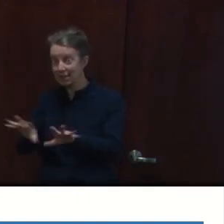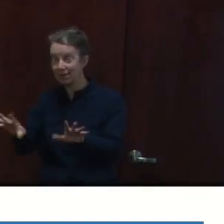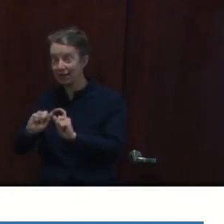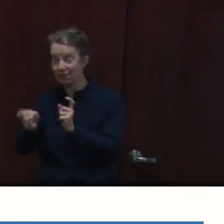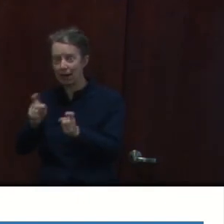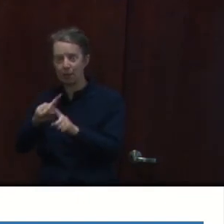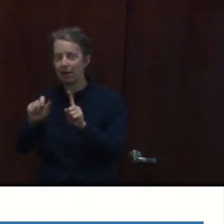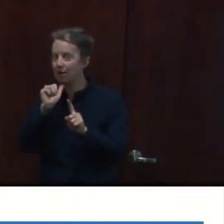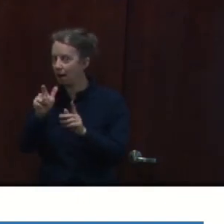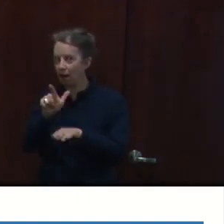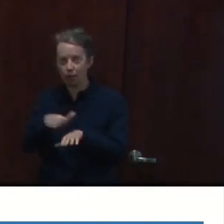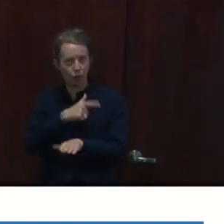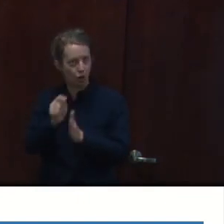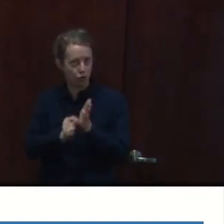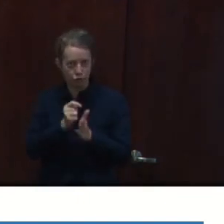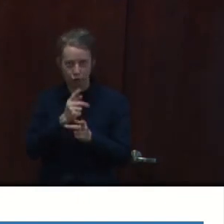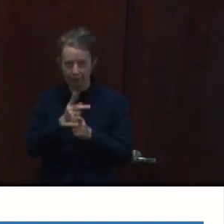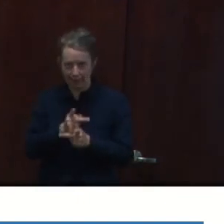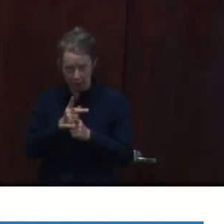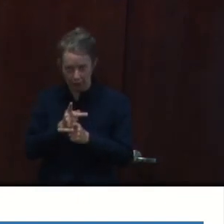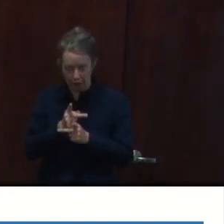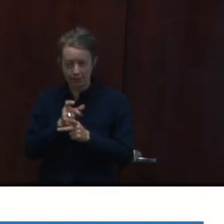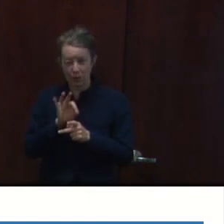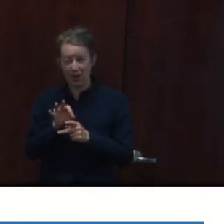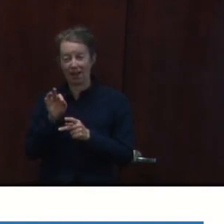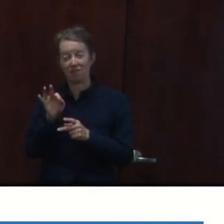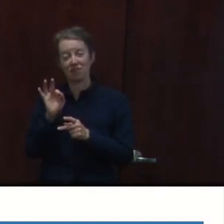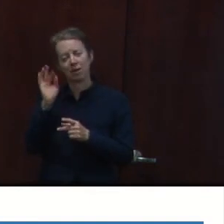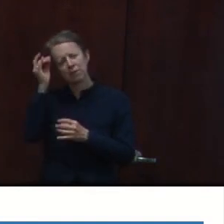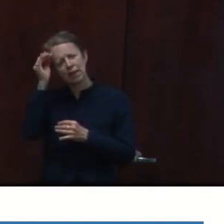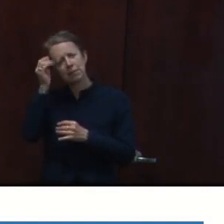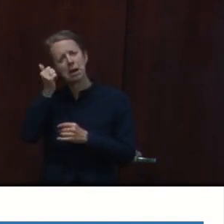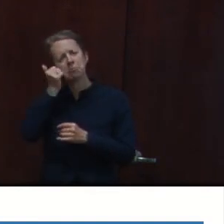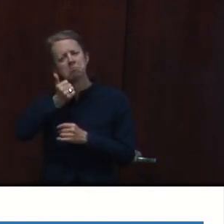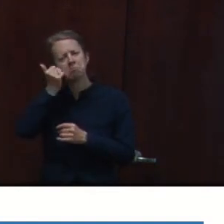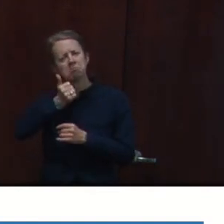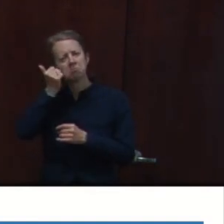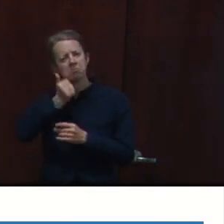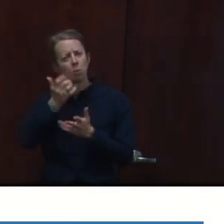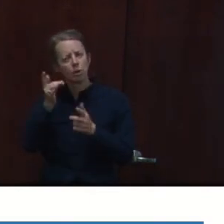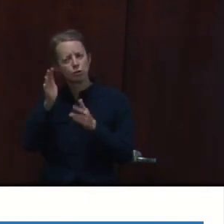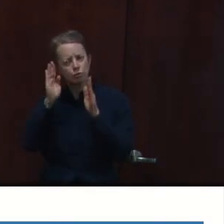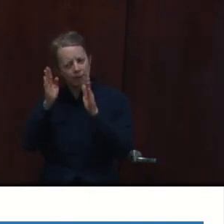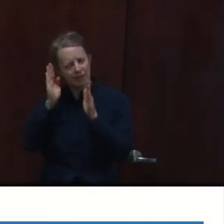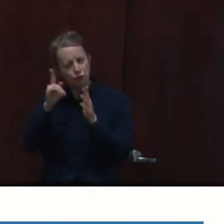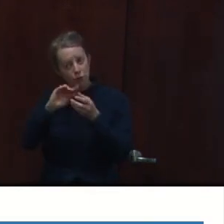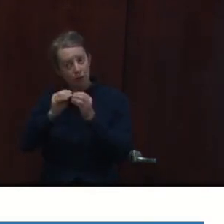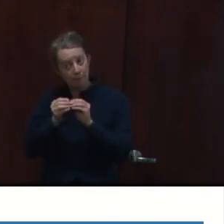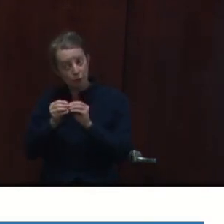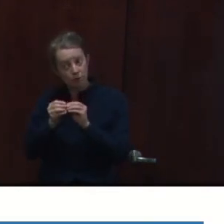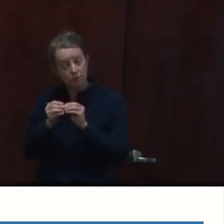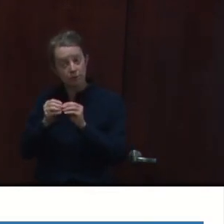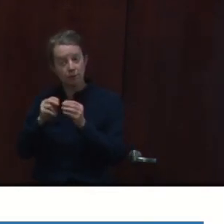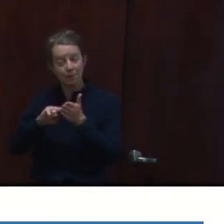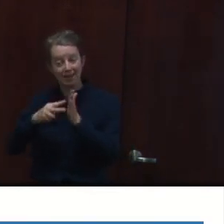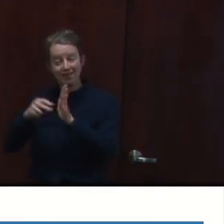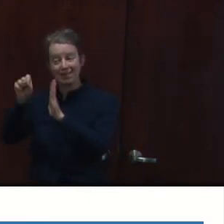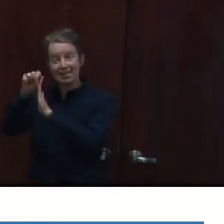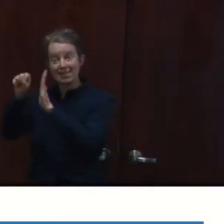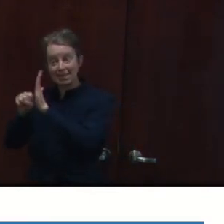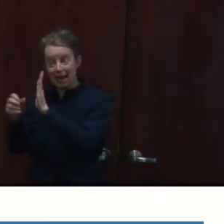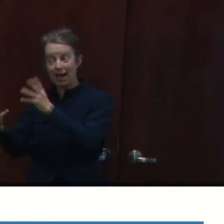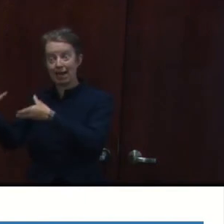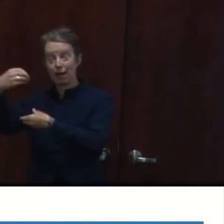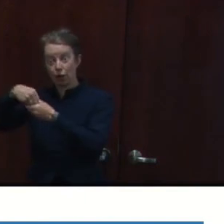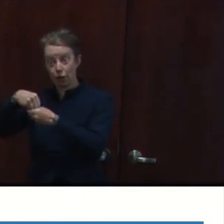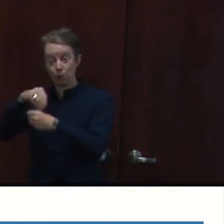care. So on a daily basis, if we're trying to just keep an eye on this, that tells us, the state site shows us what Mission plus the